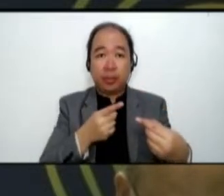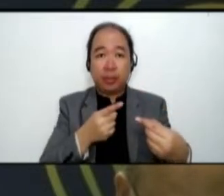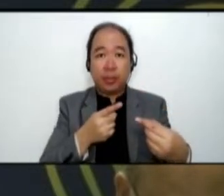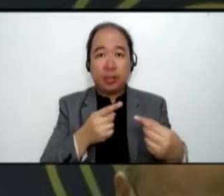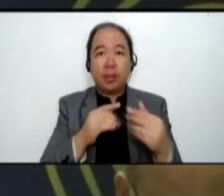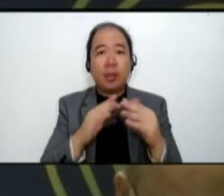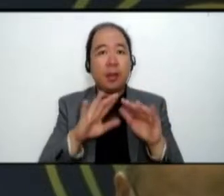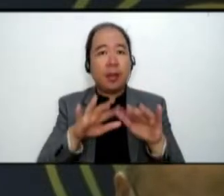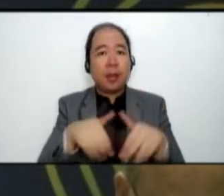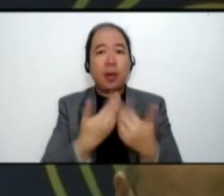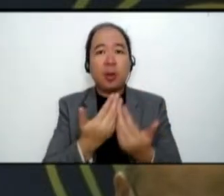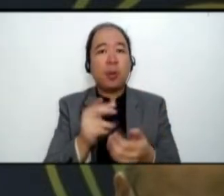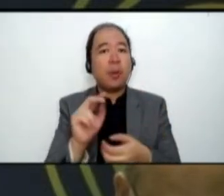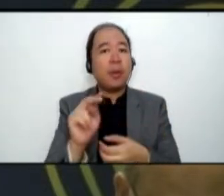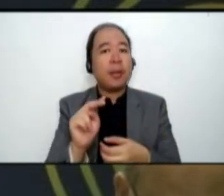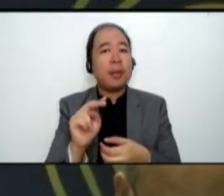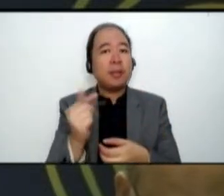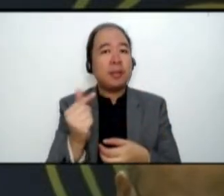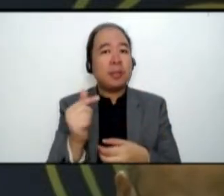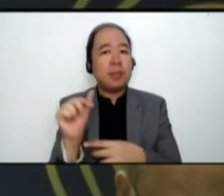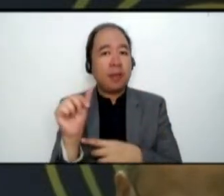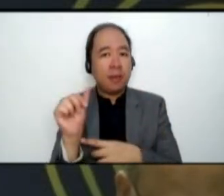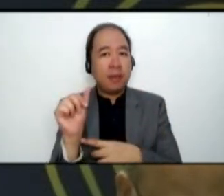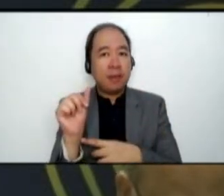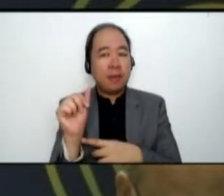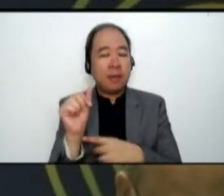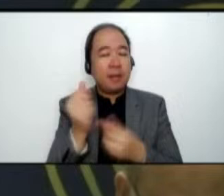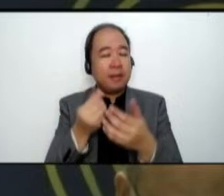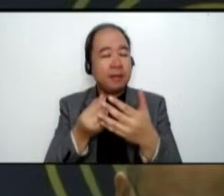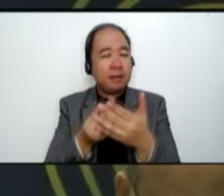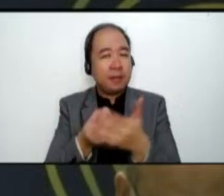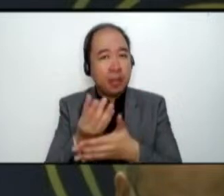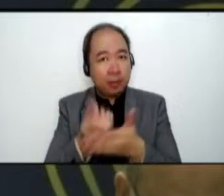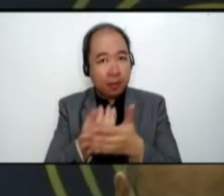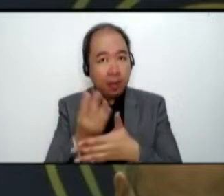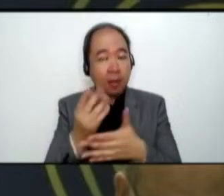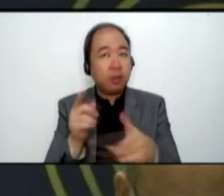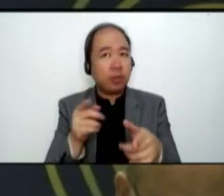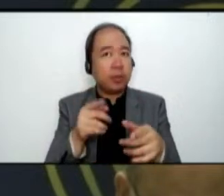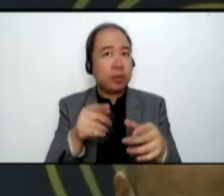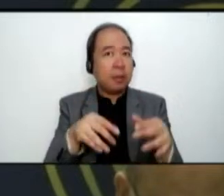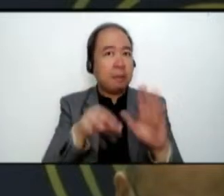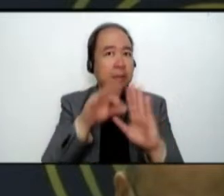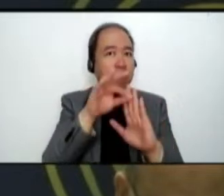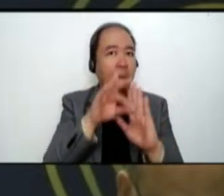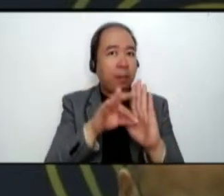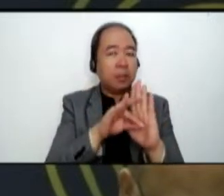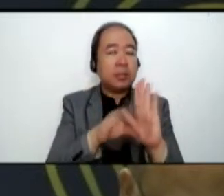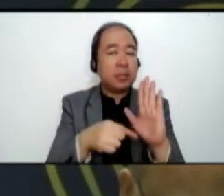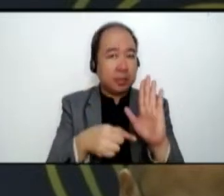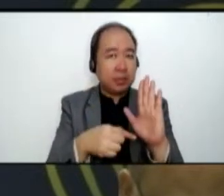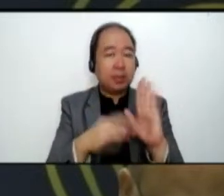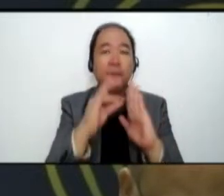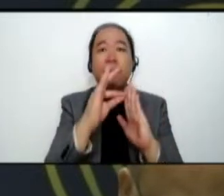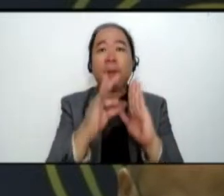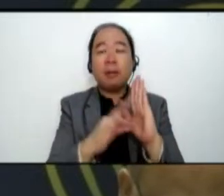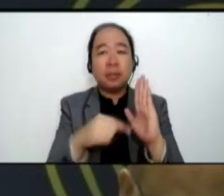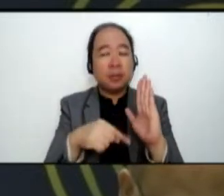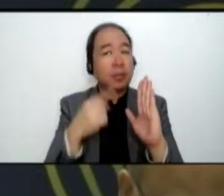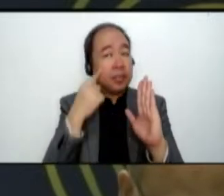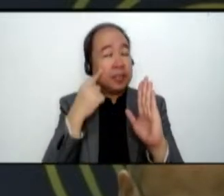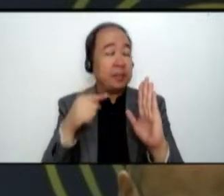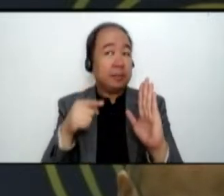data for policy making, you know, you usually don't have, usually can't